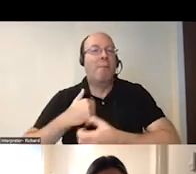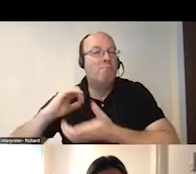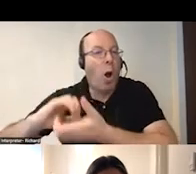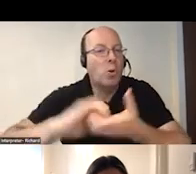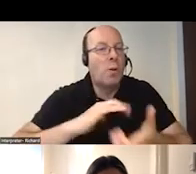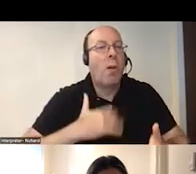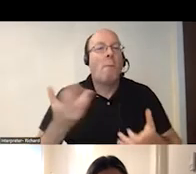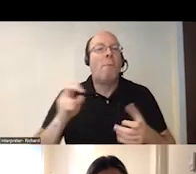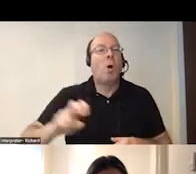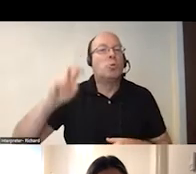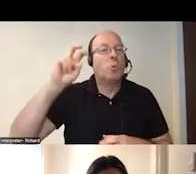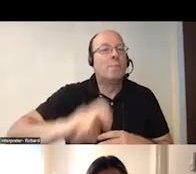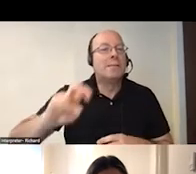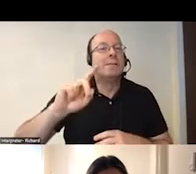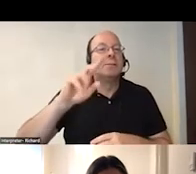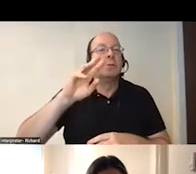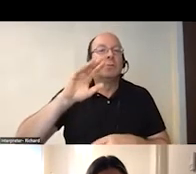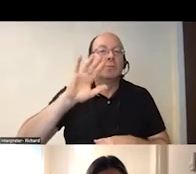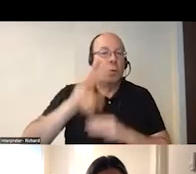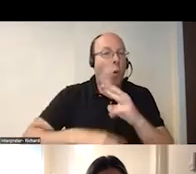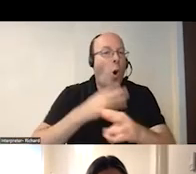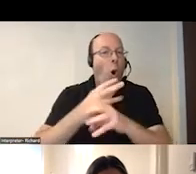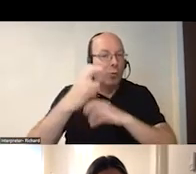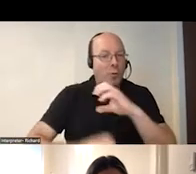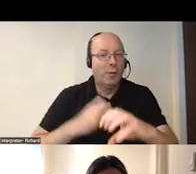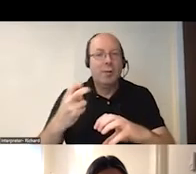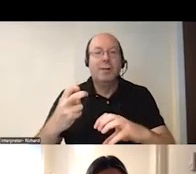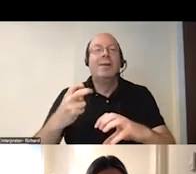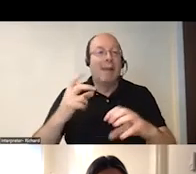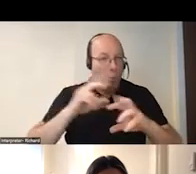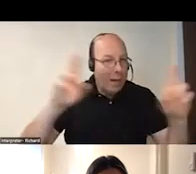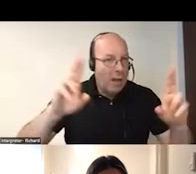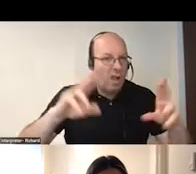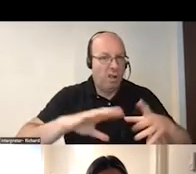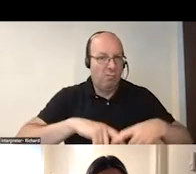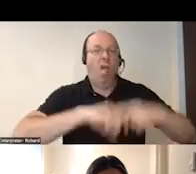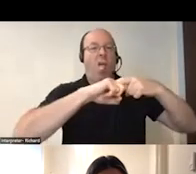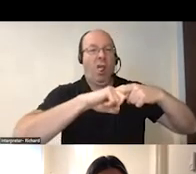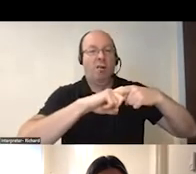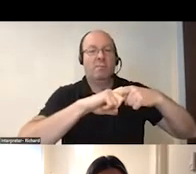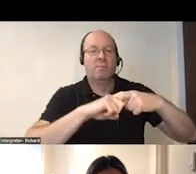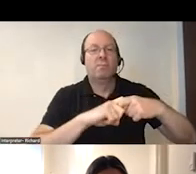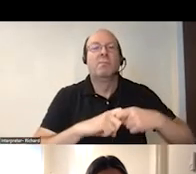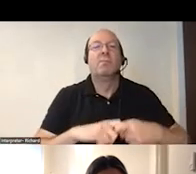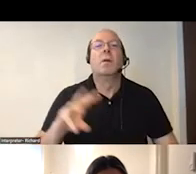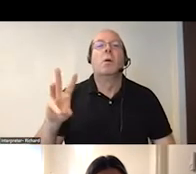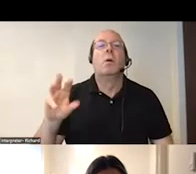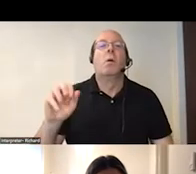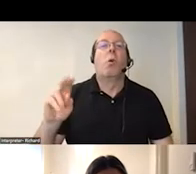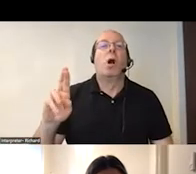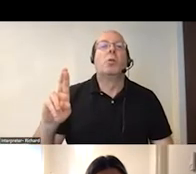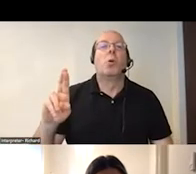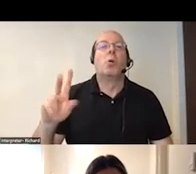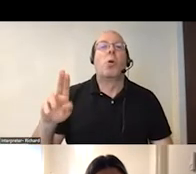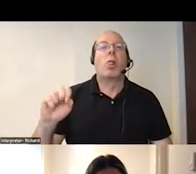own trips happening around the world, and I had to stop everything. And so that's when Wanderlust Game Company came into play. It